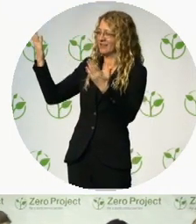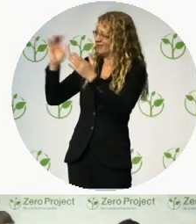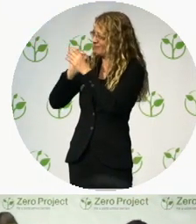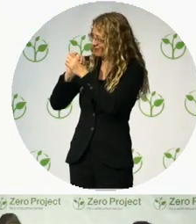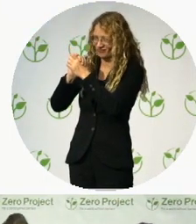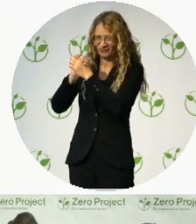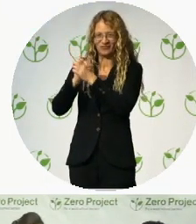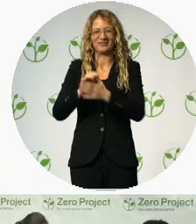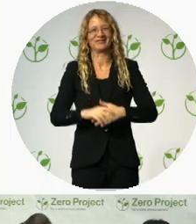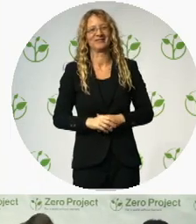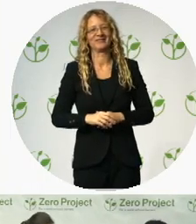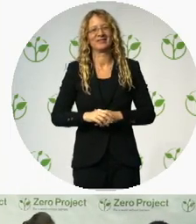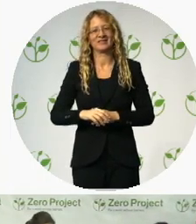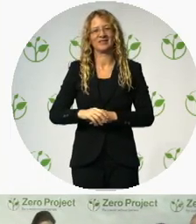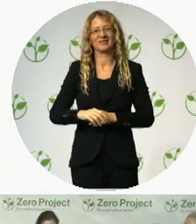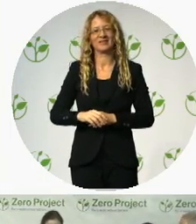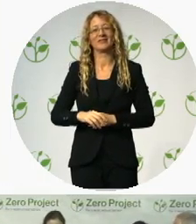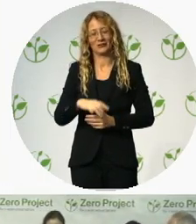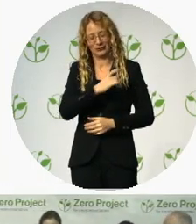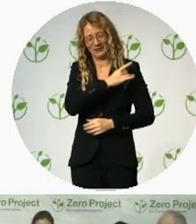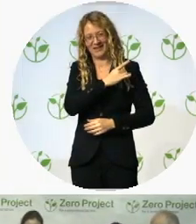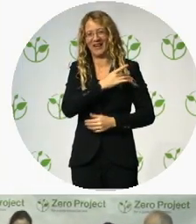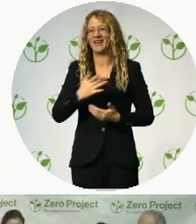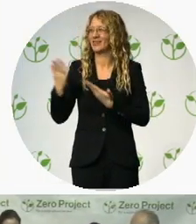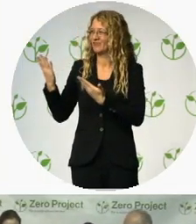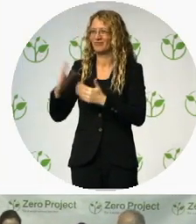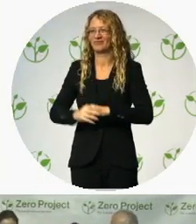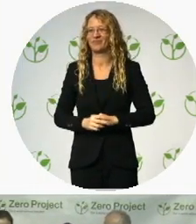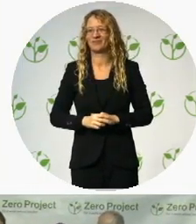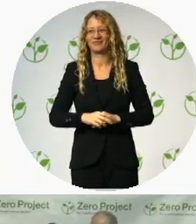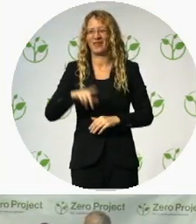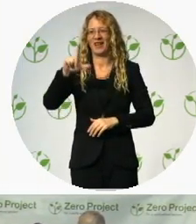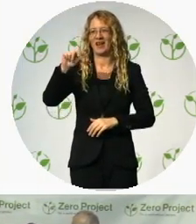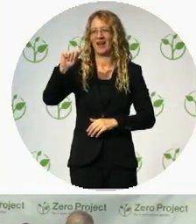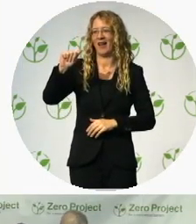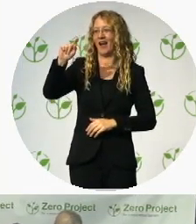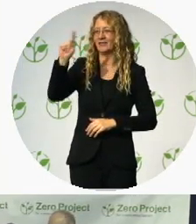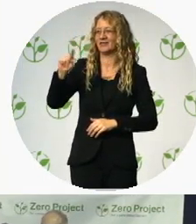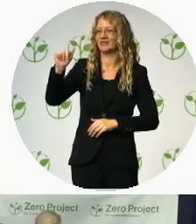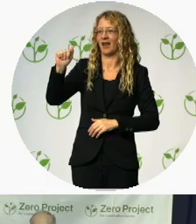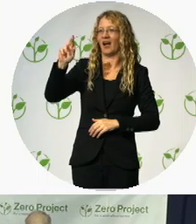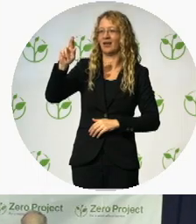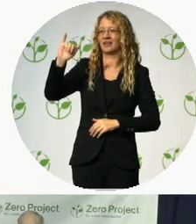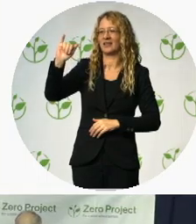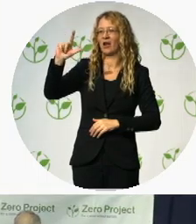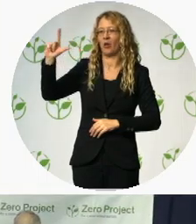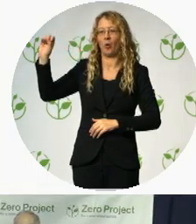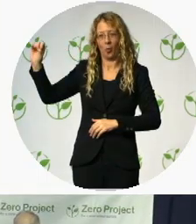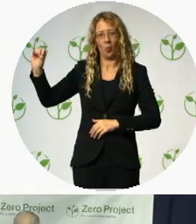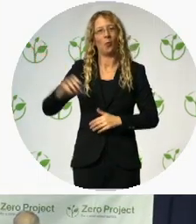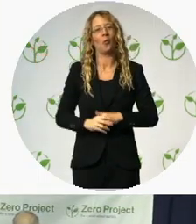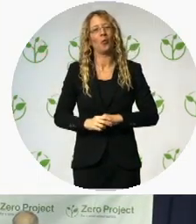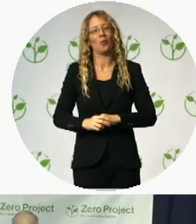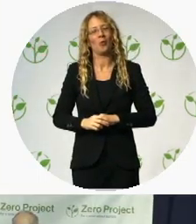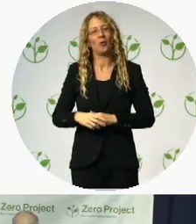has developed an application that connects a visitor with location information, improving the autonomy of blind and visually impaired people.